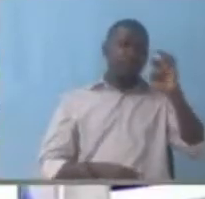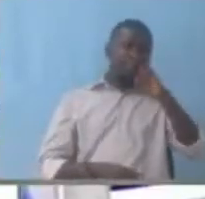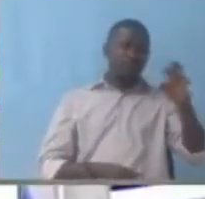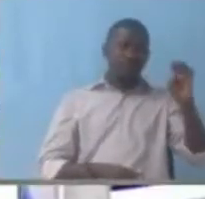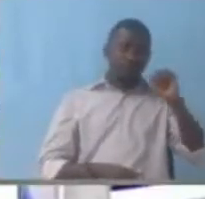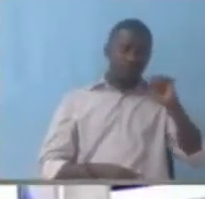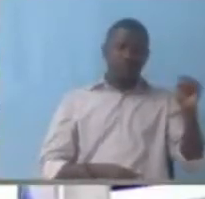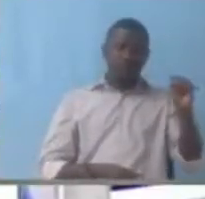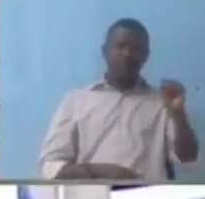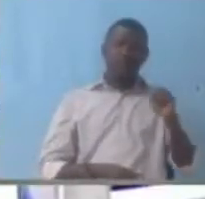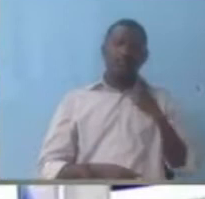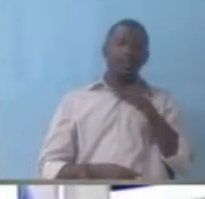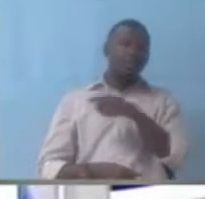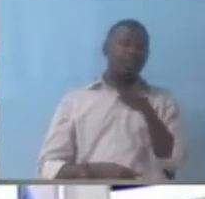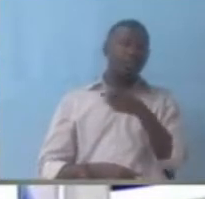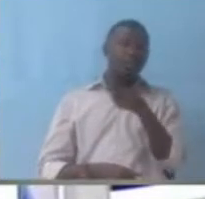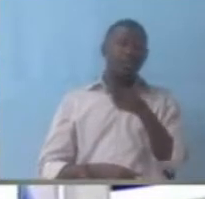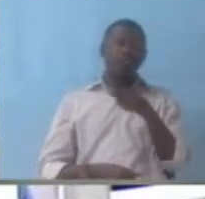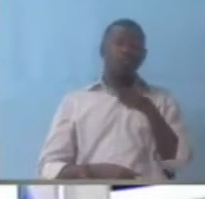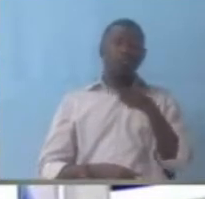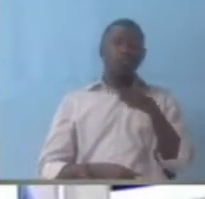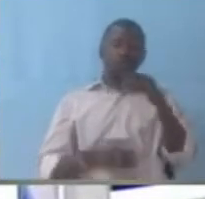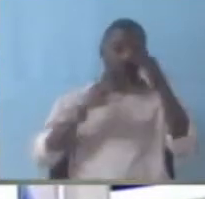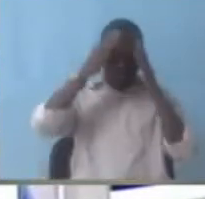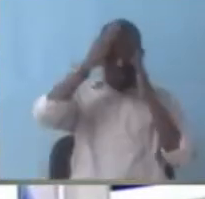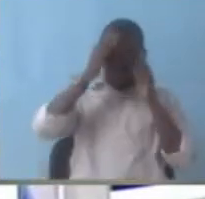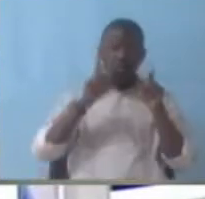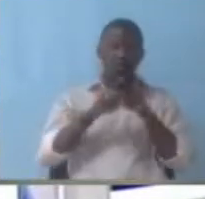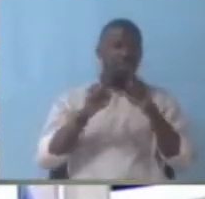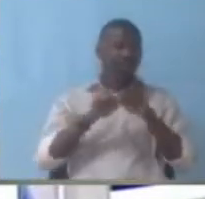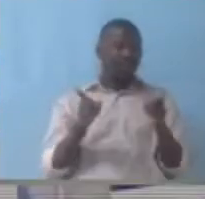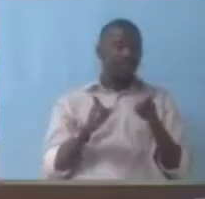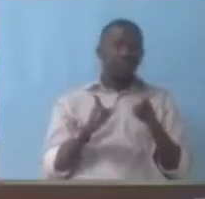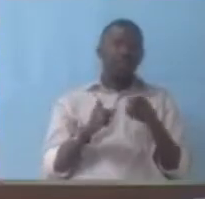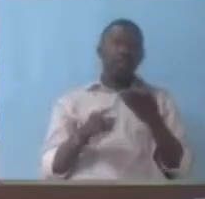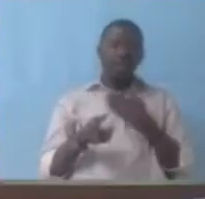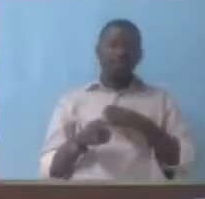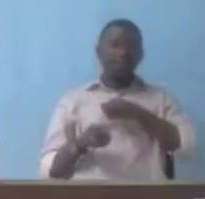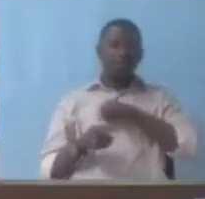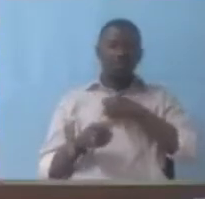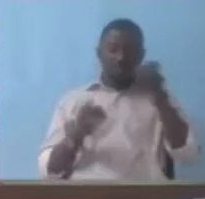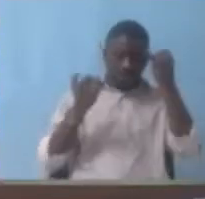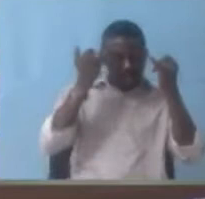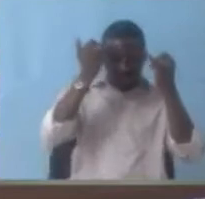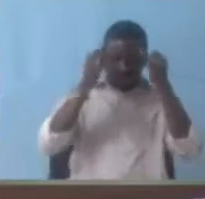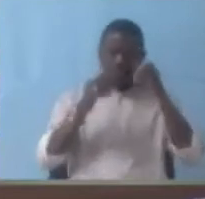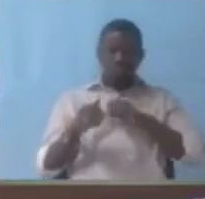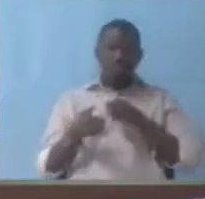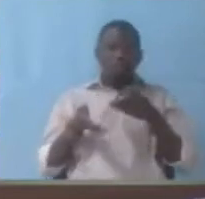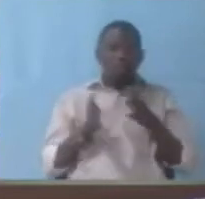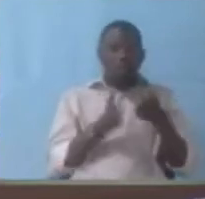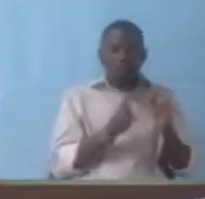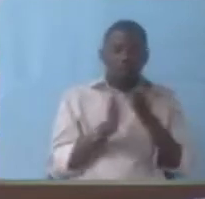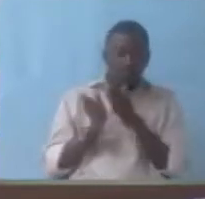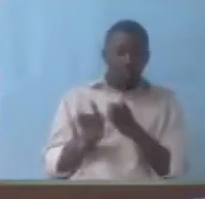insurer, yeah. These soldiers, with a difference, had their blueprint. They had a concept in mind. in sojarol men yal nata e fi nata e koy tol nata nin